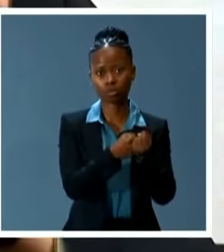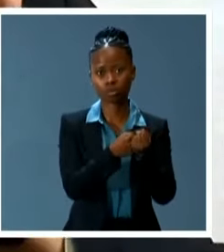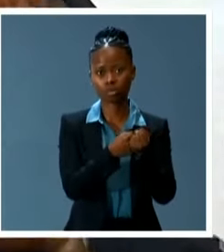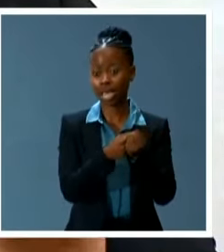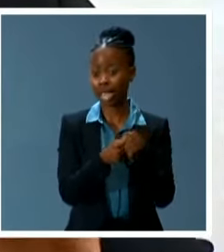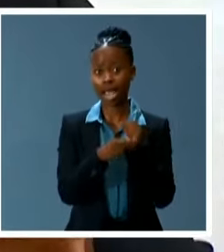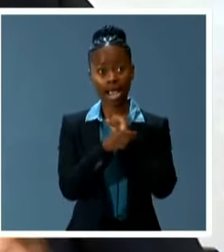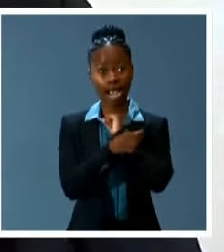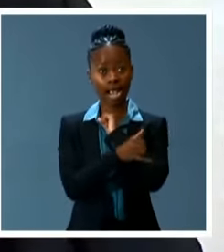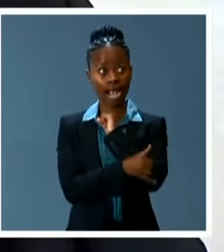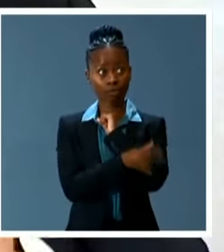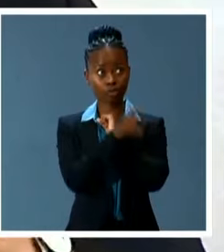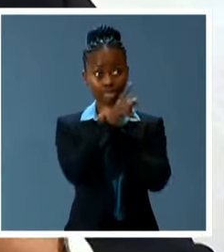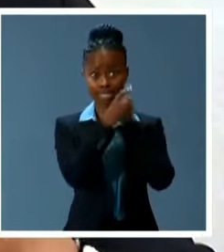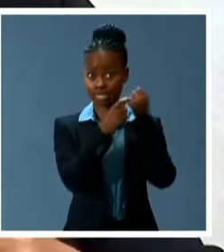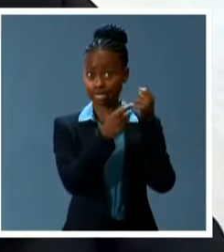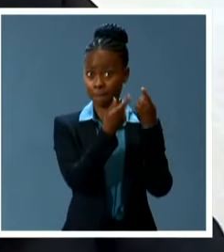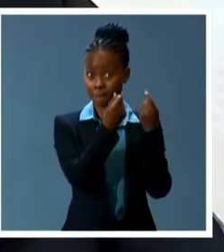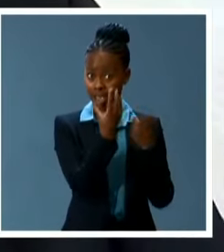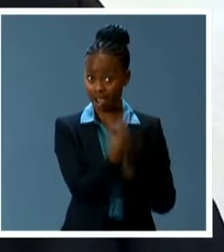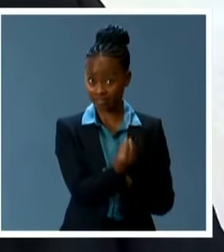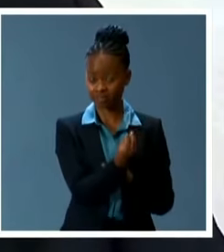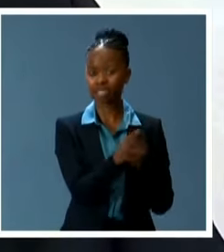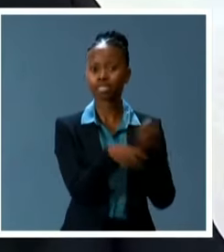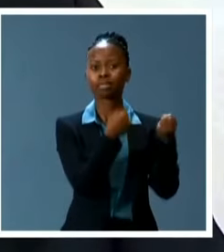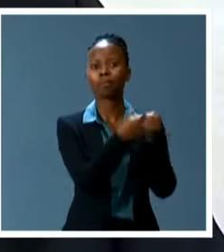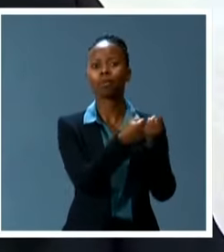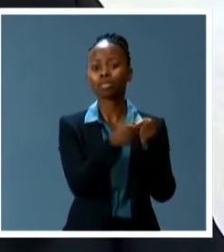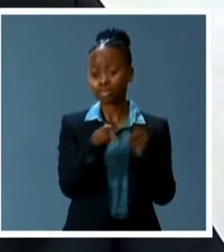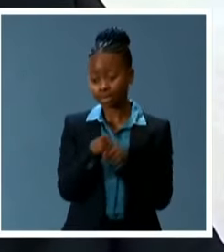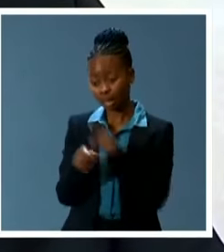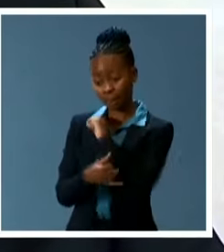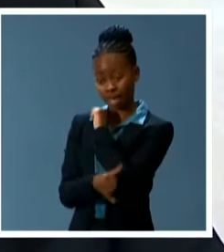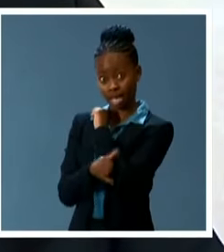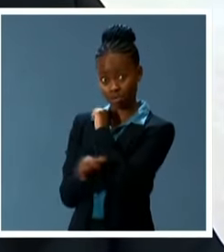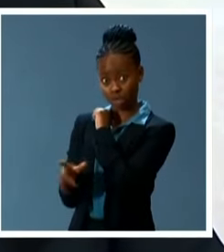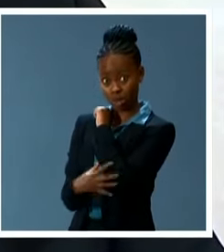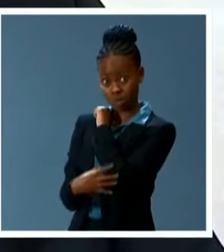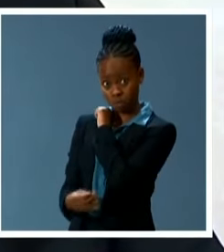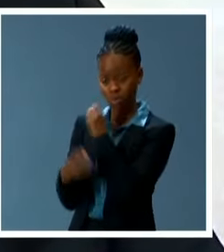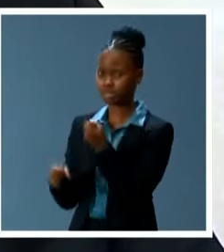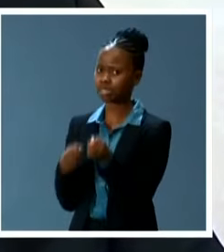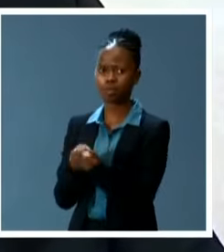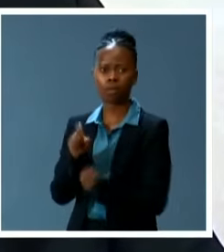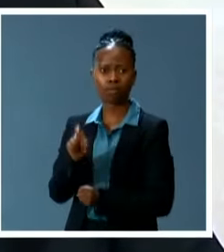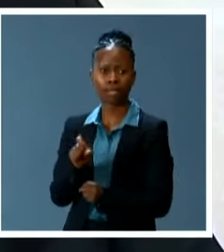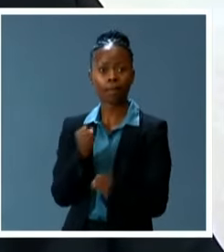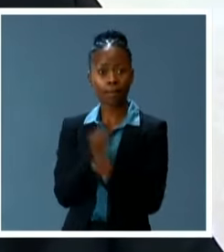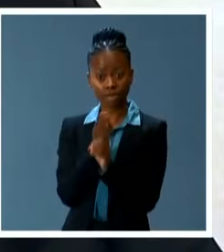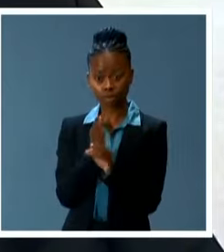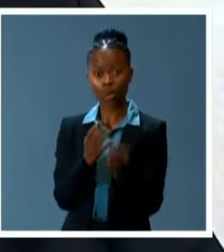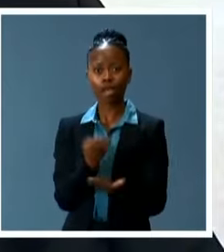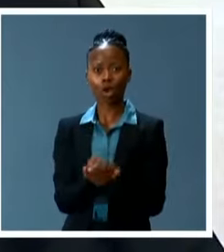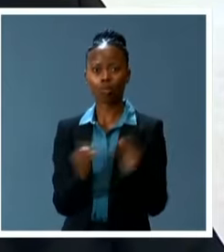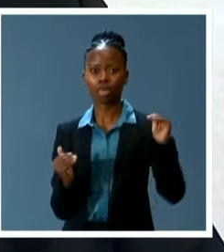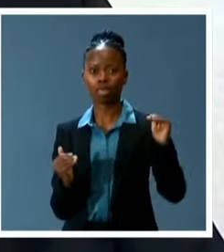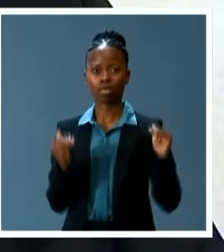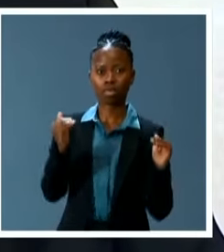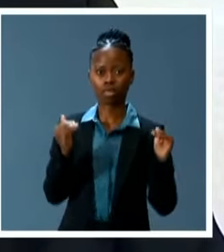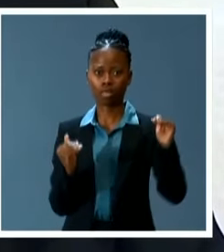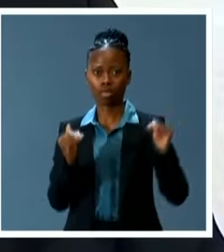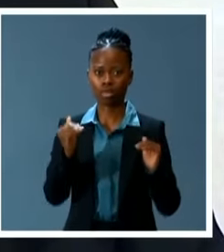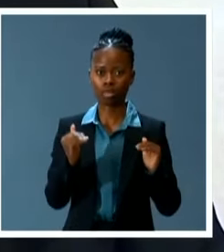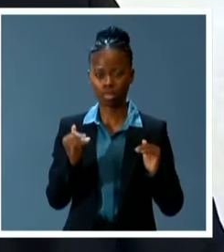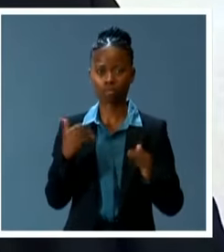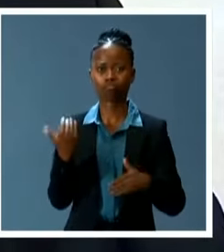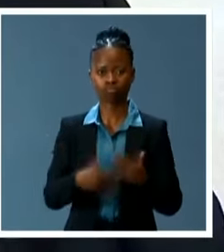to respond to the COVID and at the same time to be able to address the dramatic impacts in their economies and their societies. That is,